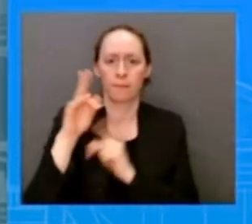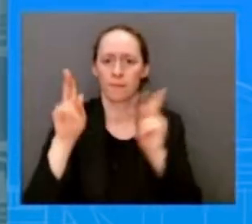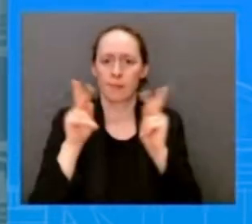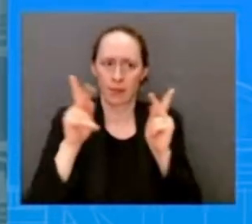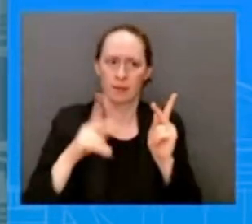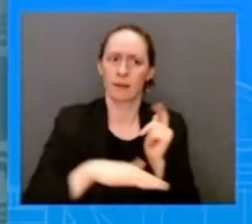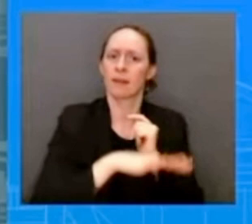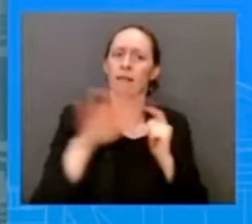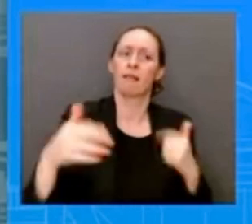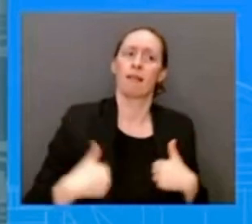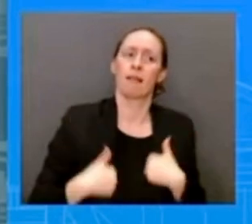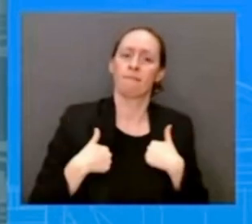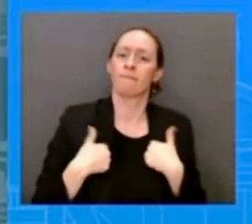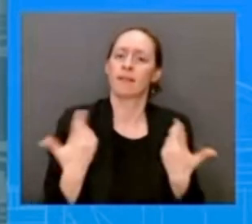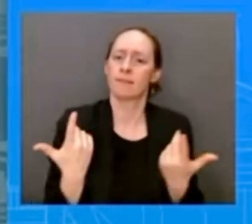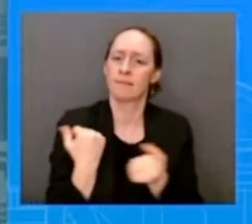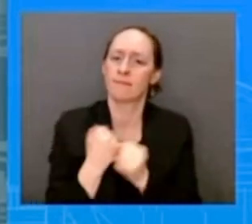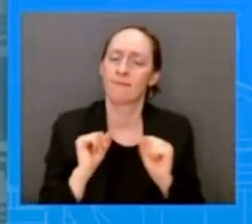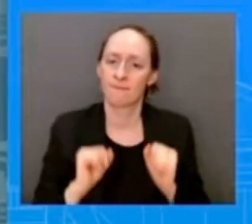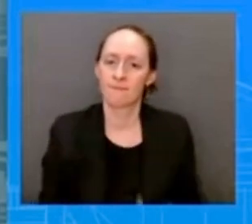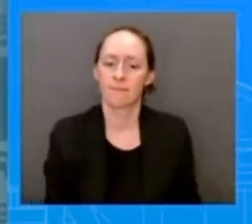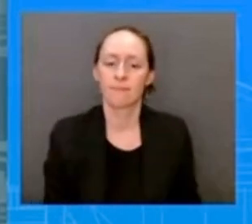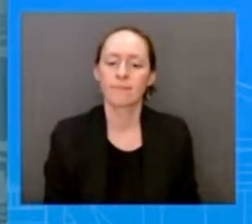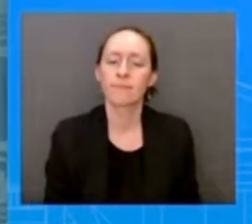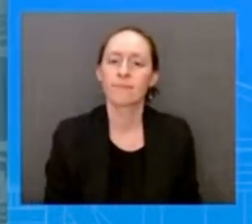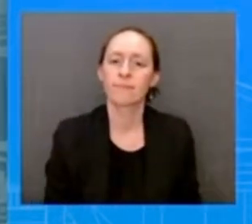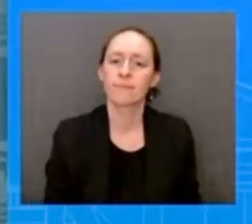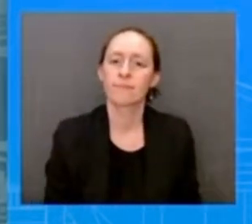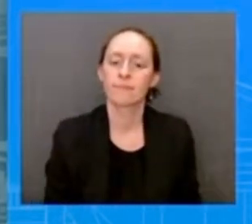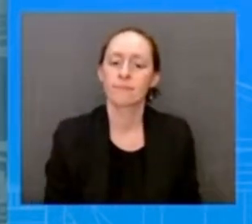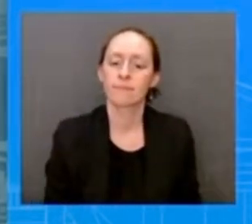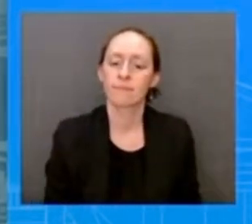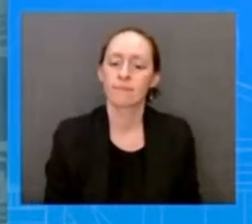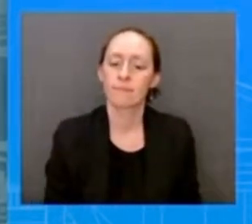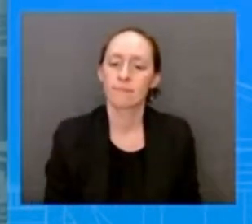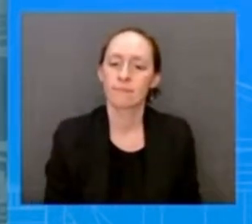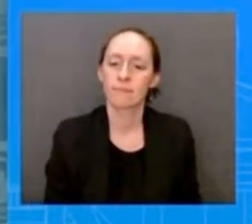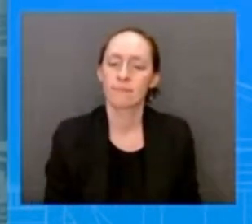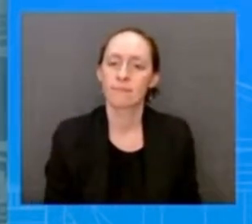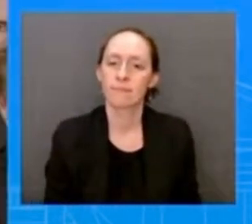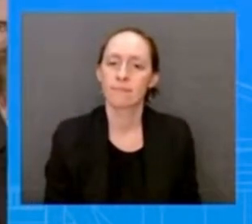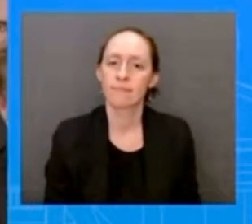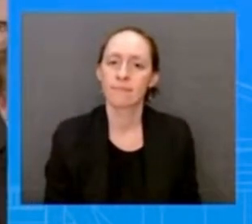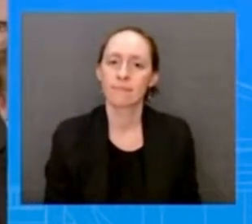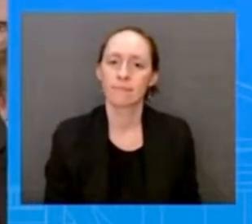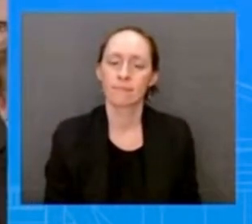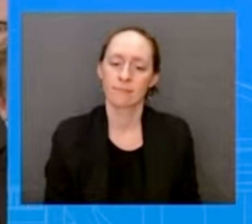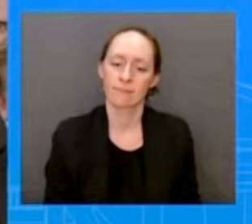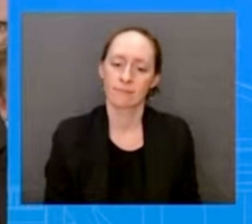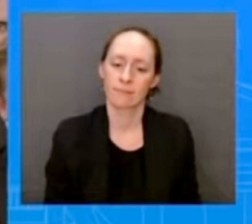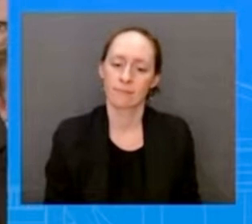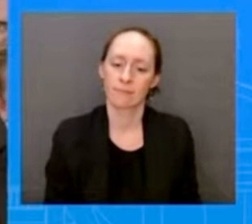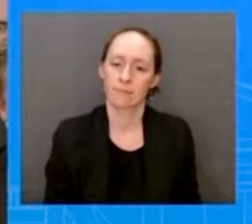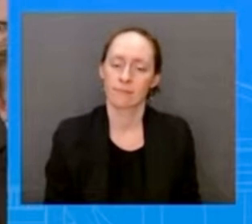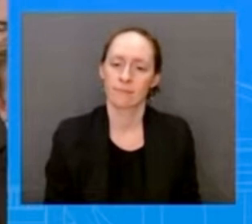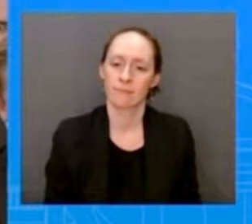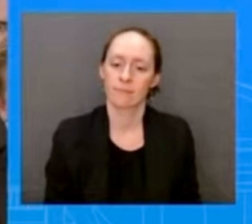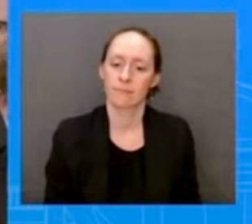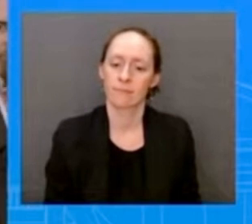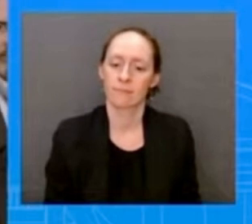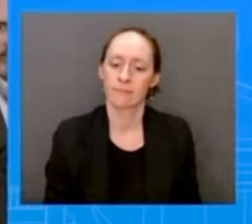it. Go ahead, Justin. Sorry, I just want to look back on that really quickly. Yeah. So is the principle here that the president believes